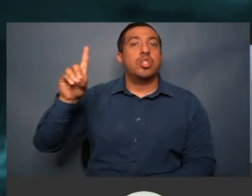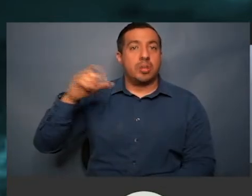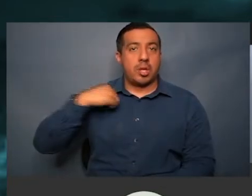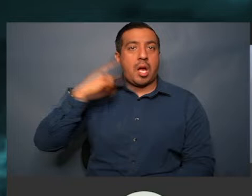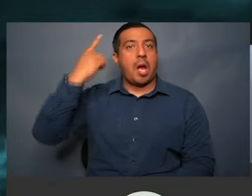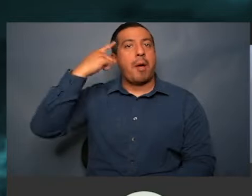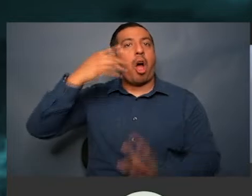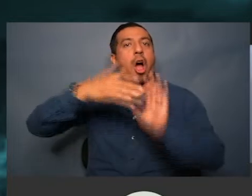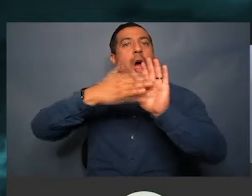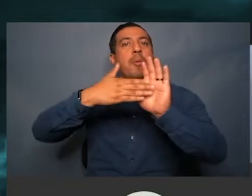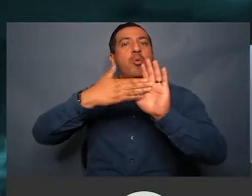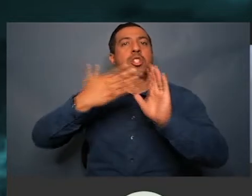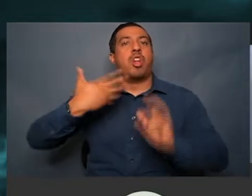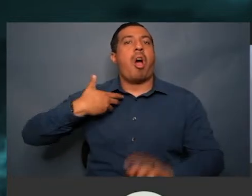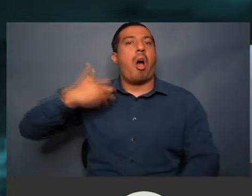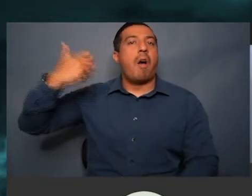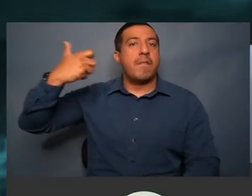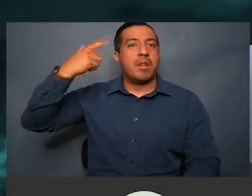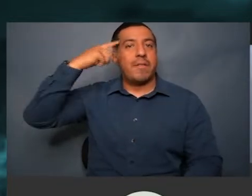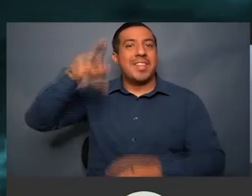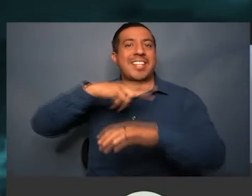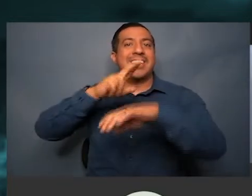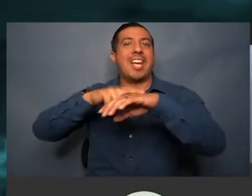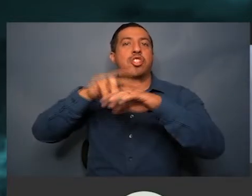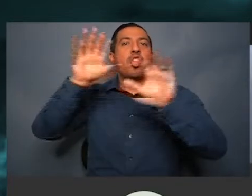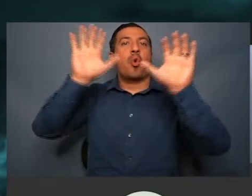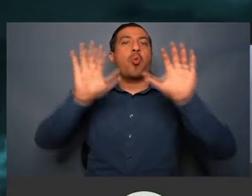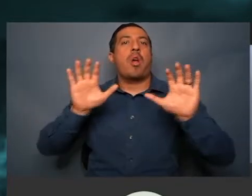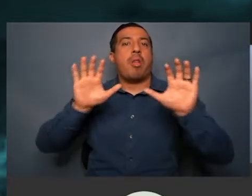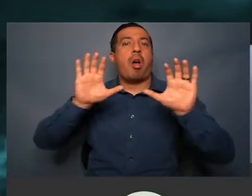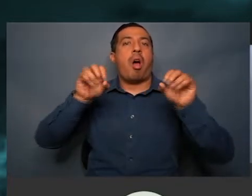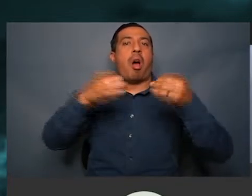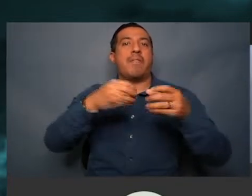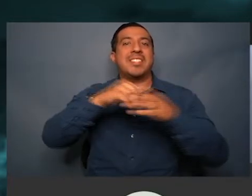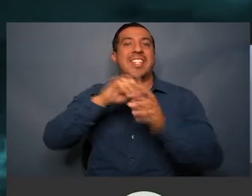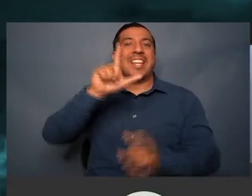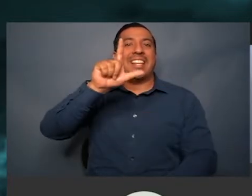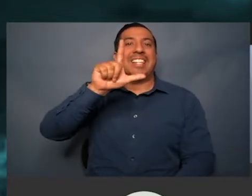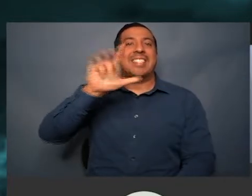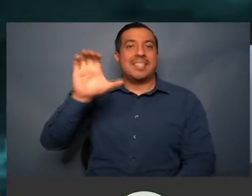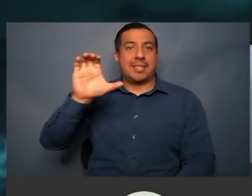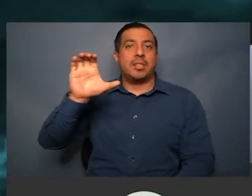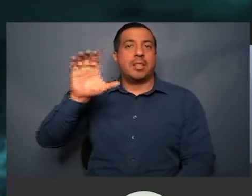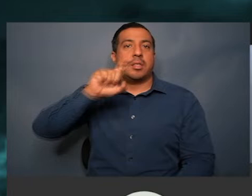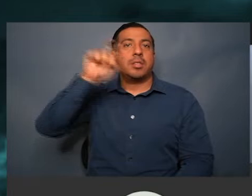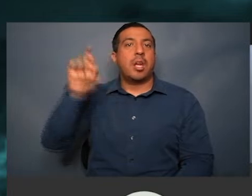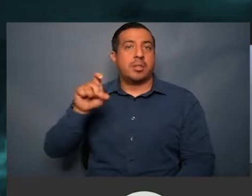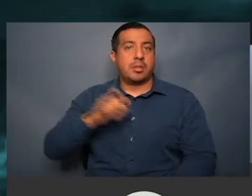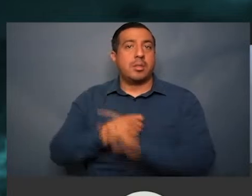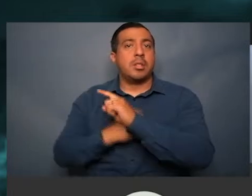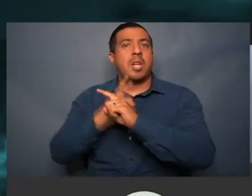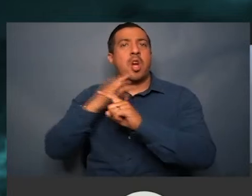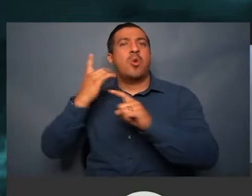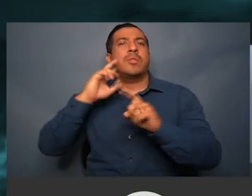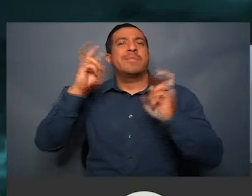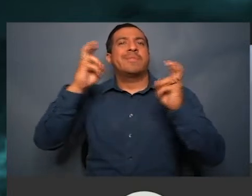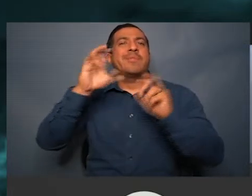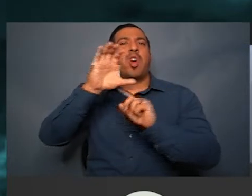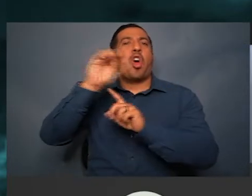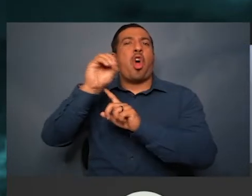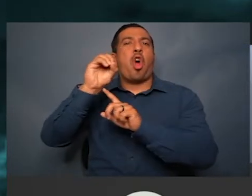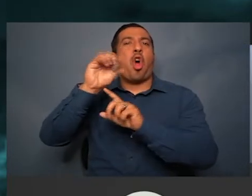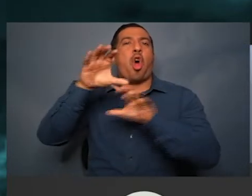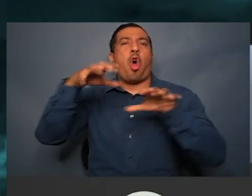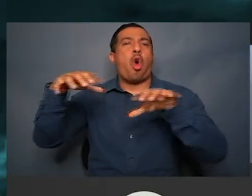Operations Officer at the National Weather Service office here in League City, Texas. I'm going to be kind of co-hosting this